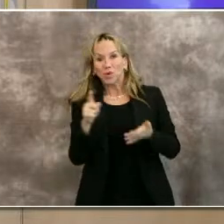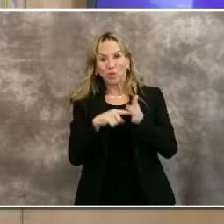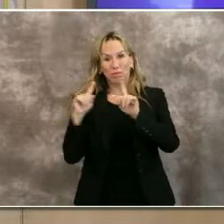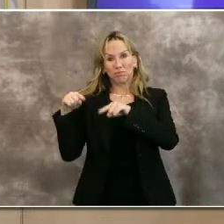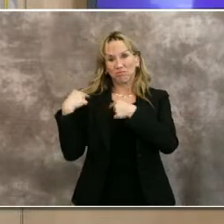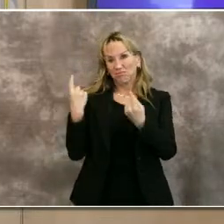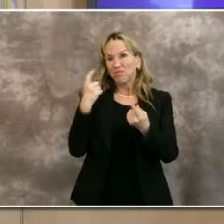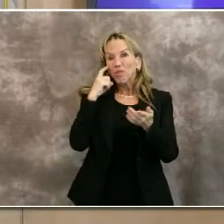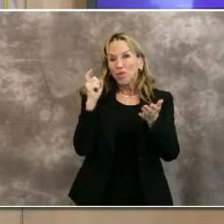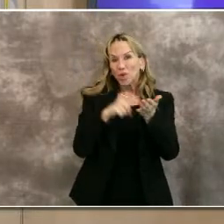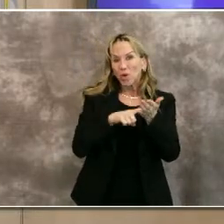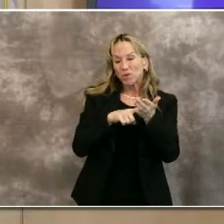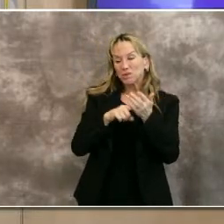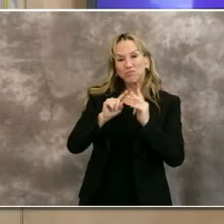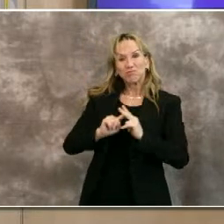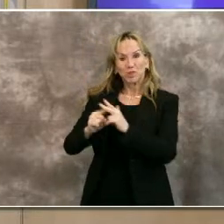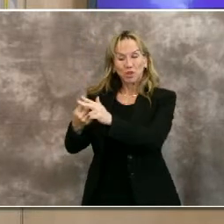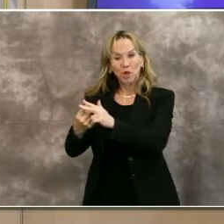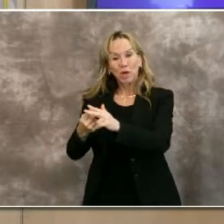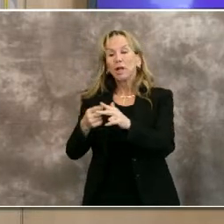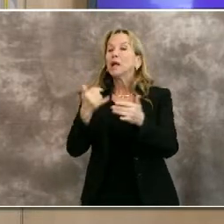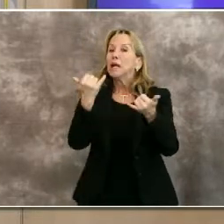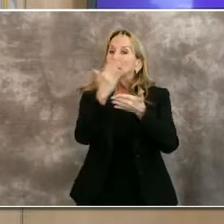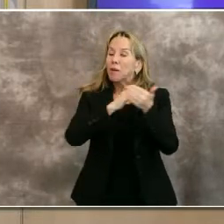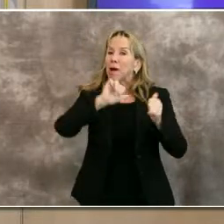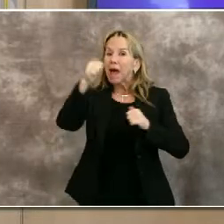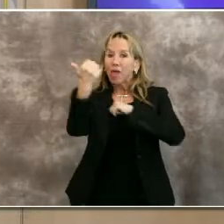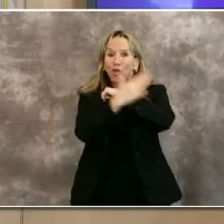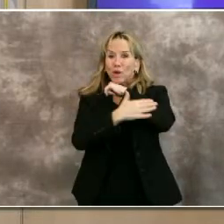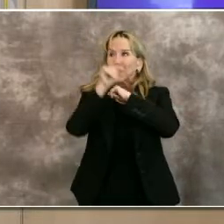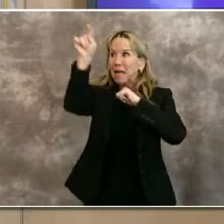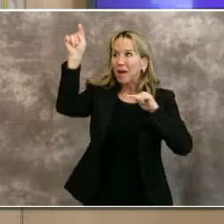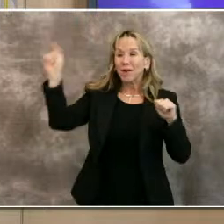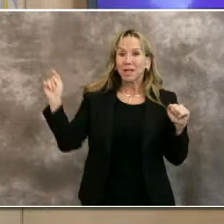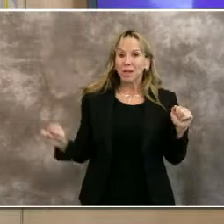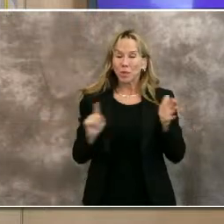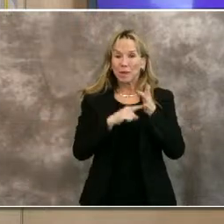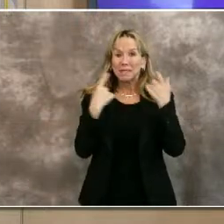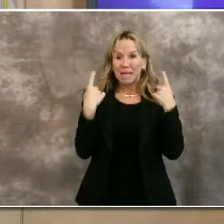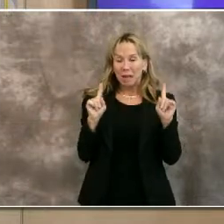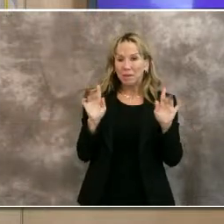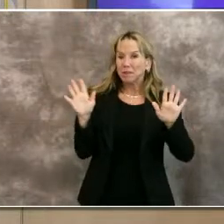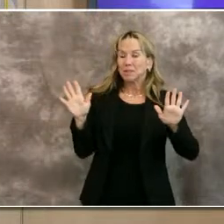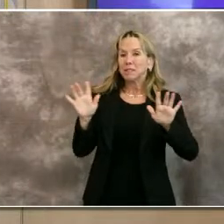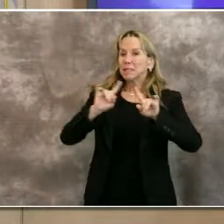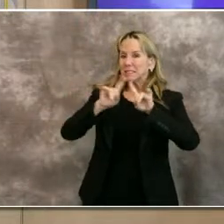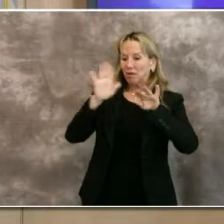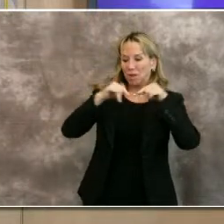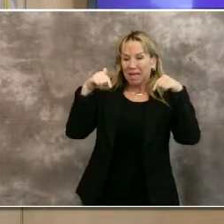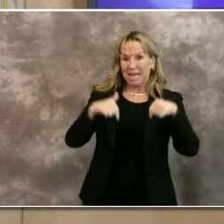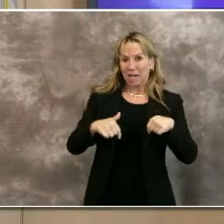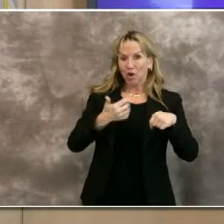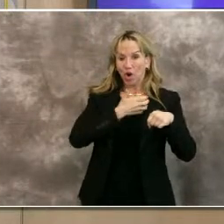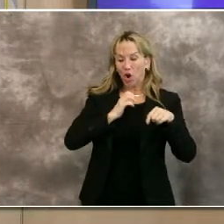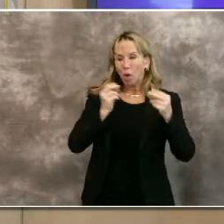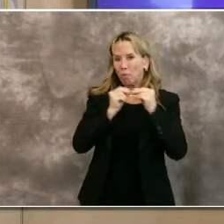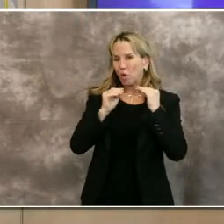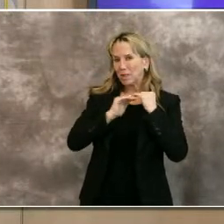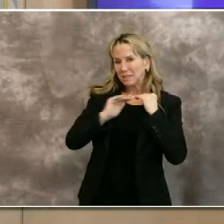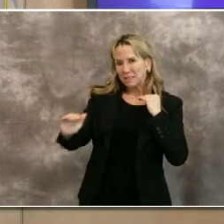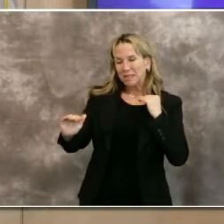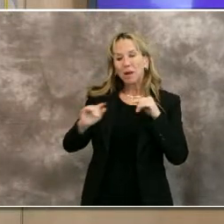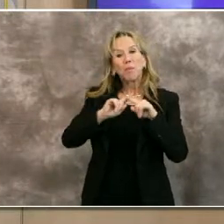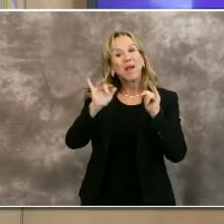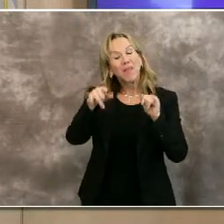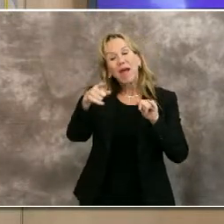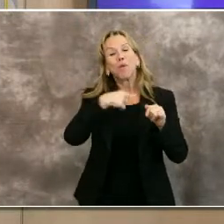happening in other counties, but the situation we're in here remains in a generally stable situation. The triggers were